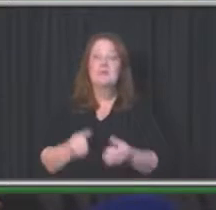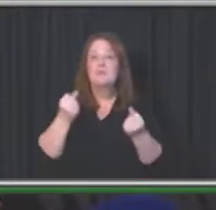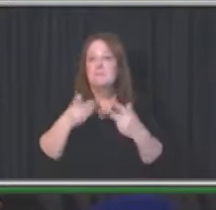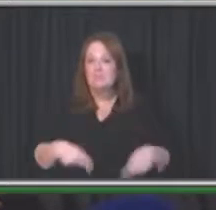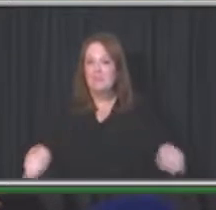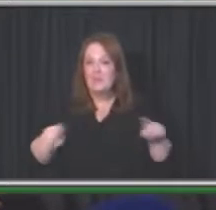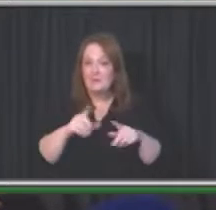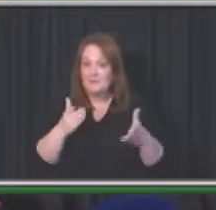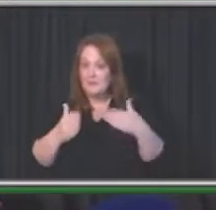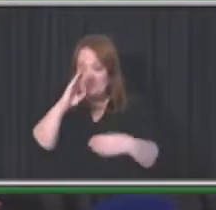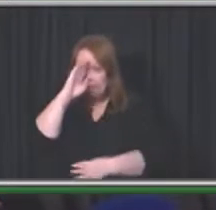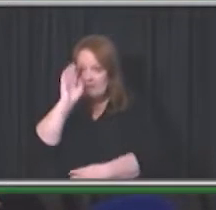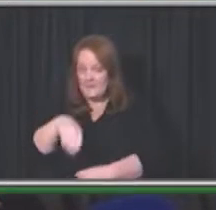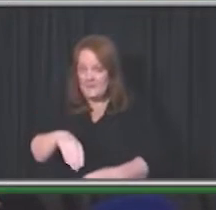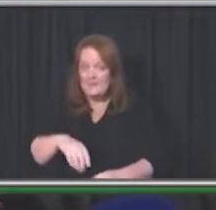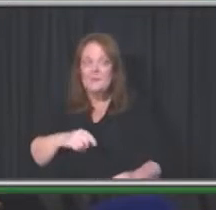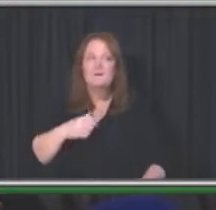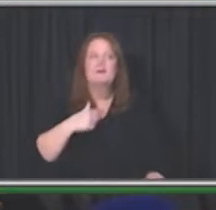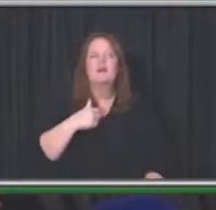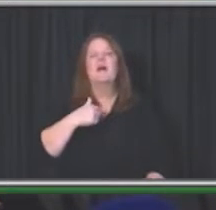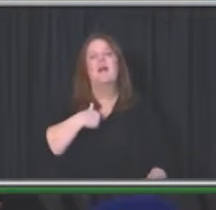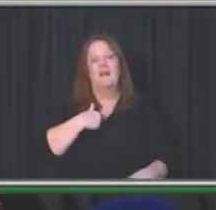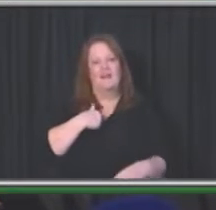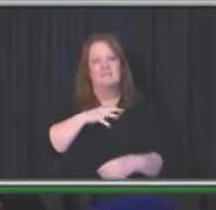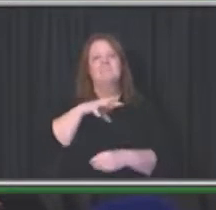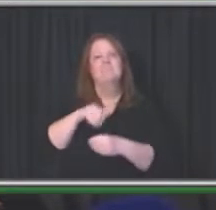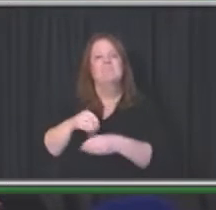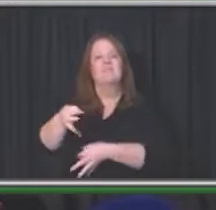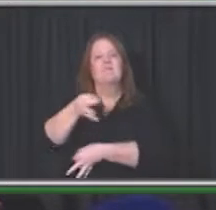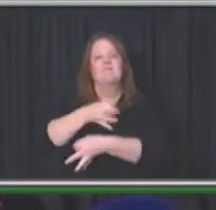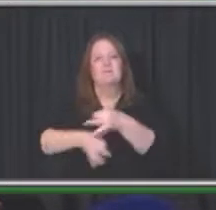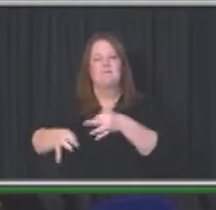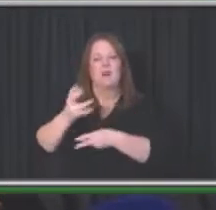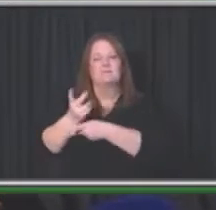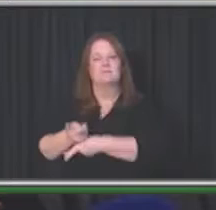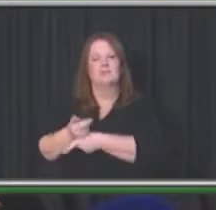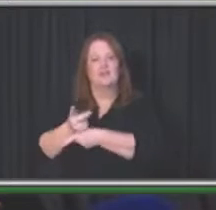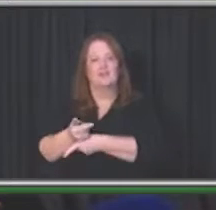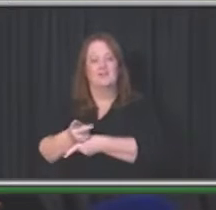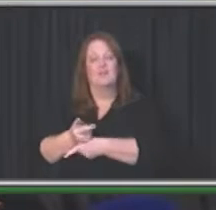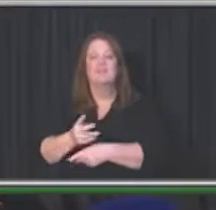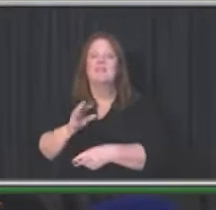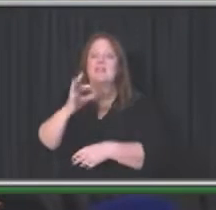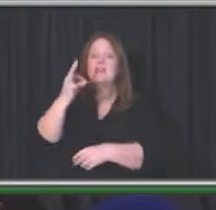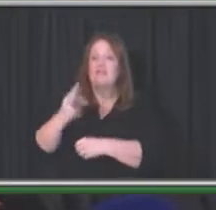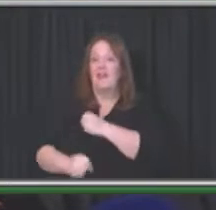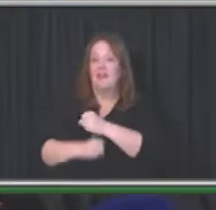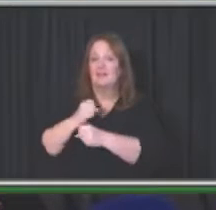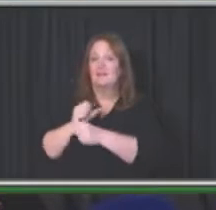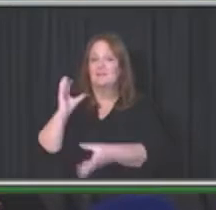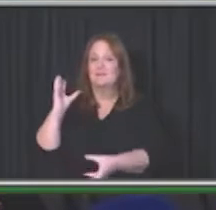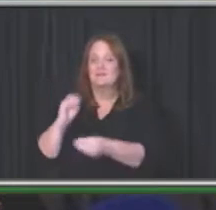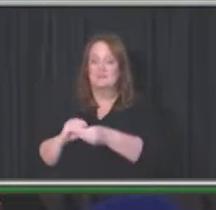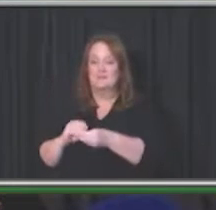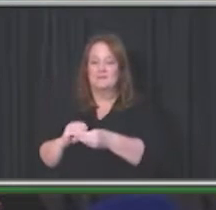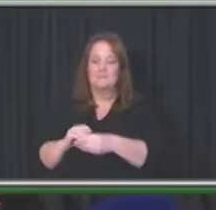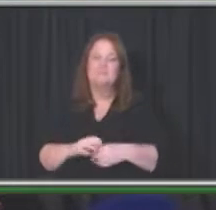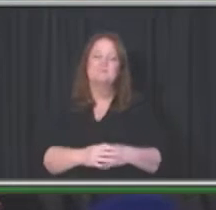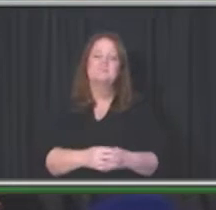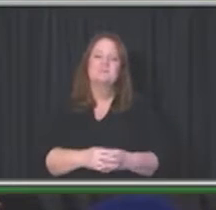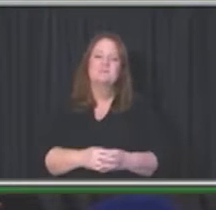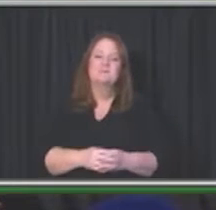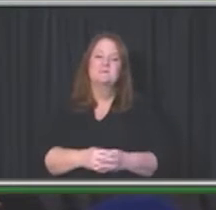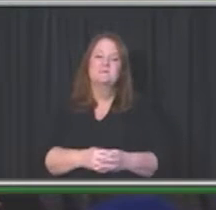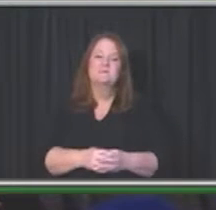may know, I spent time in foster care. 9 years to be exact. I endured things in foster